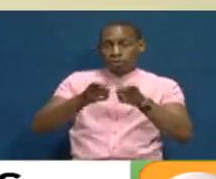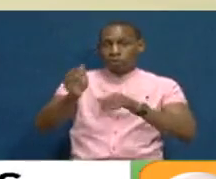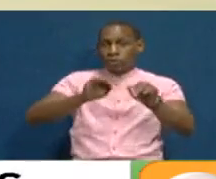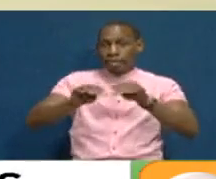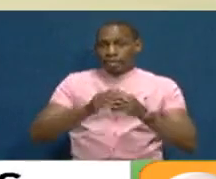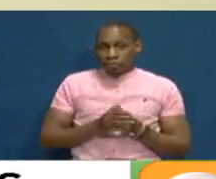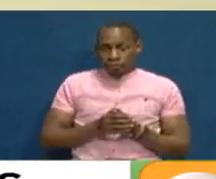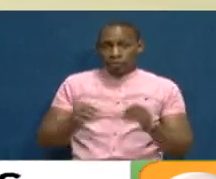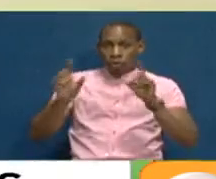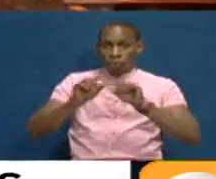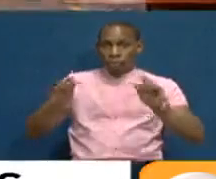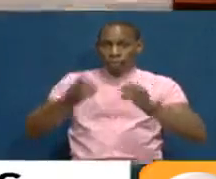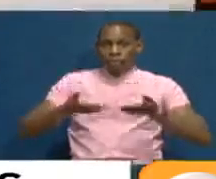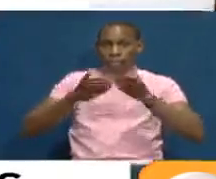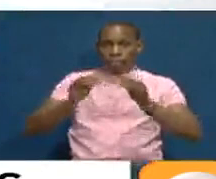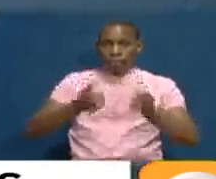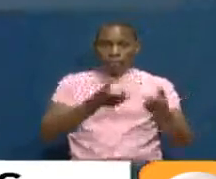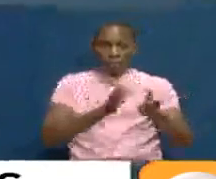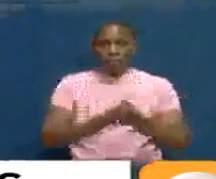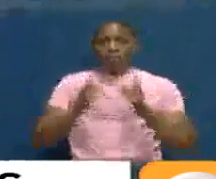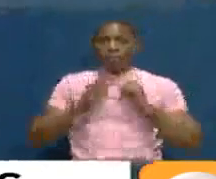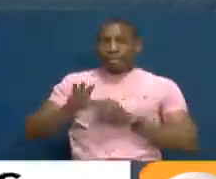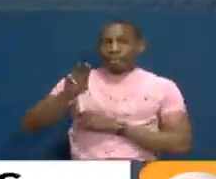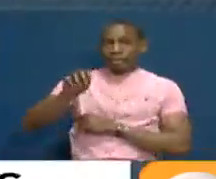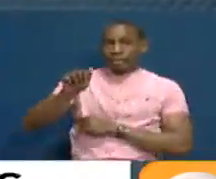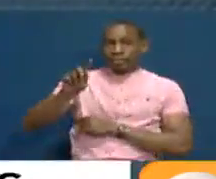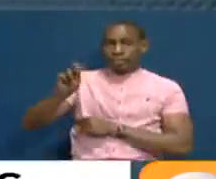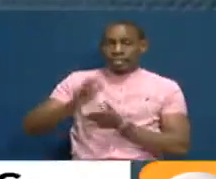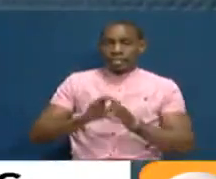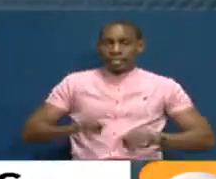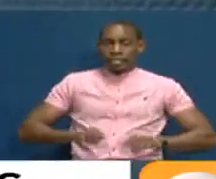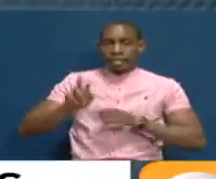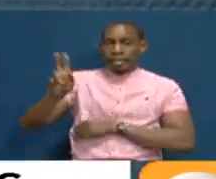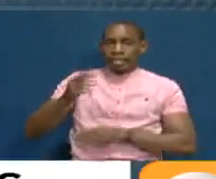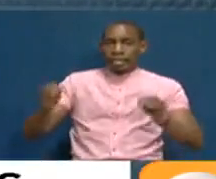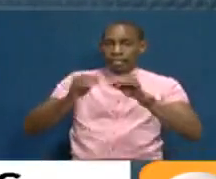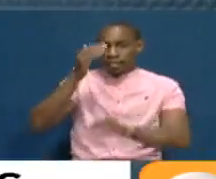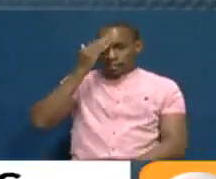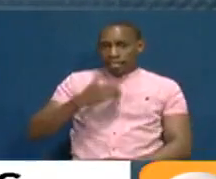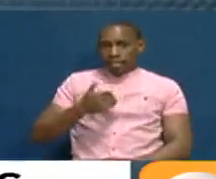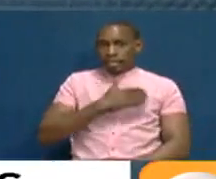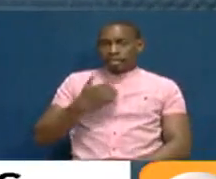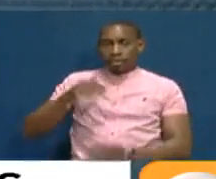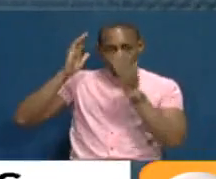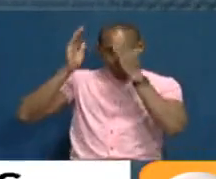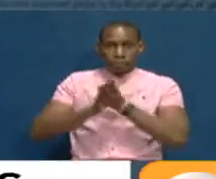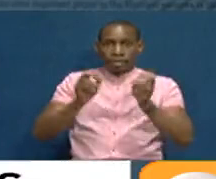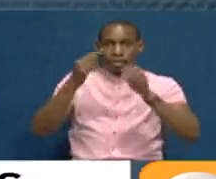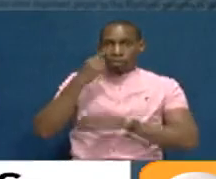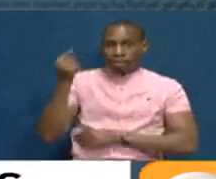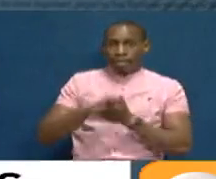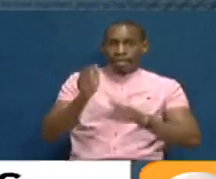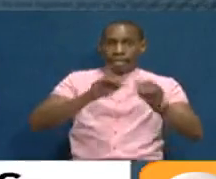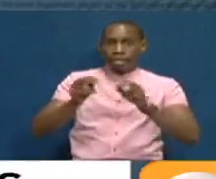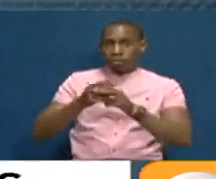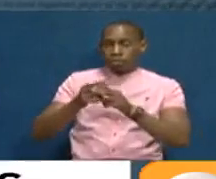polls. In a statement issued to newsrooms, Reverend Martin Kivuva, the chair of the Kenya Conference of Catholic Bishops, states, and I quote, "The elections